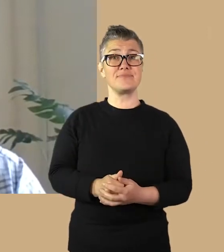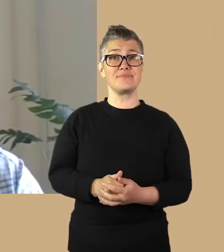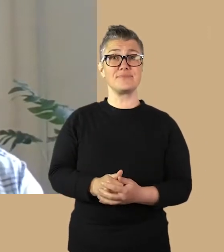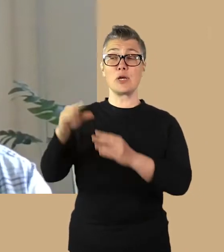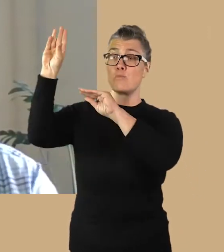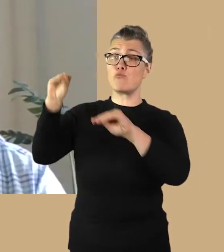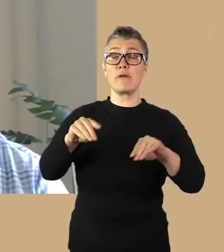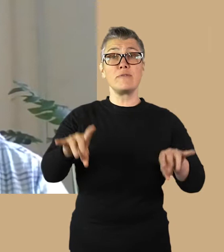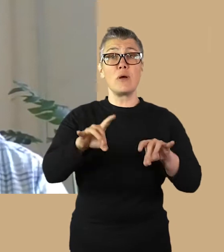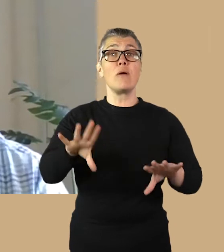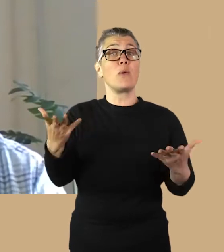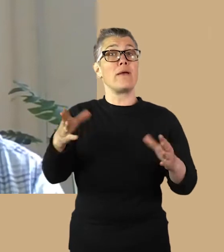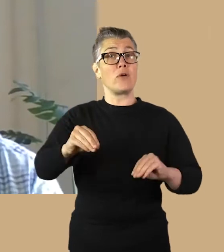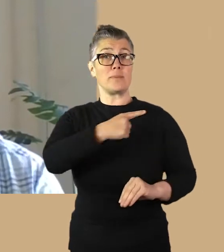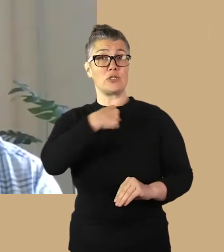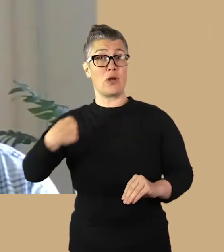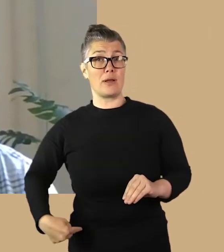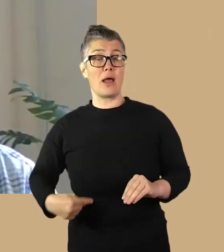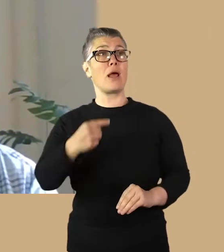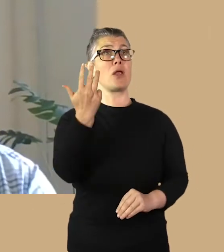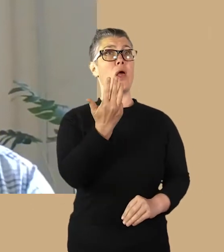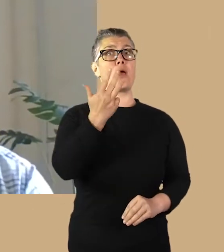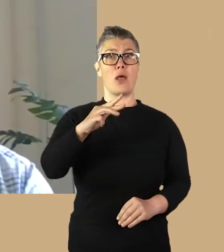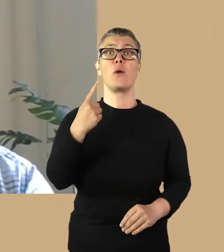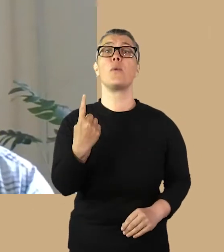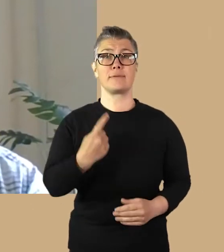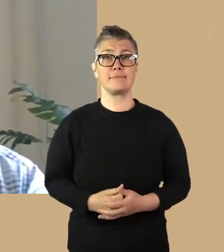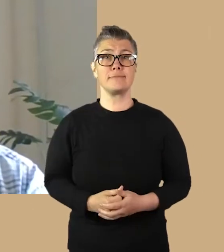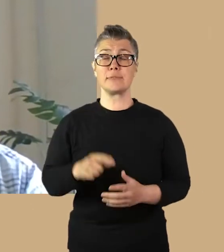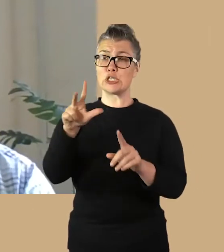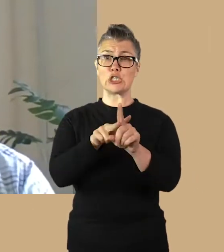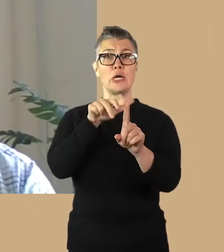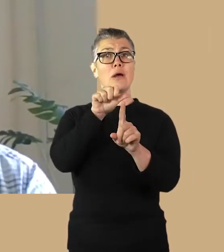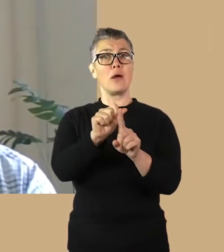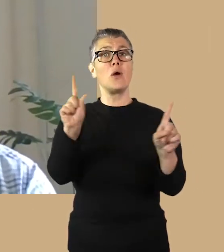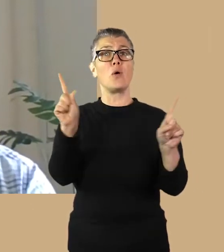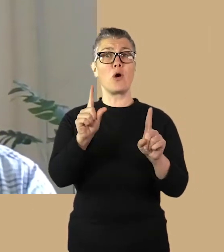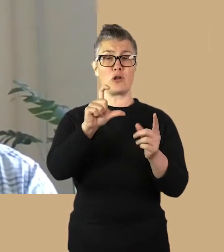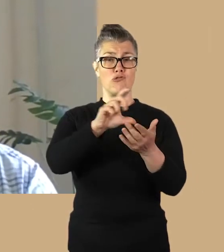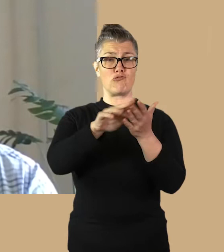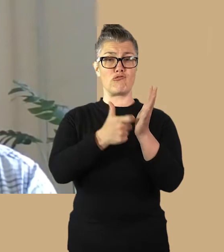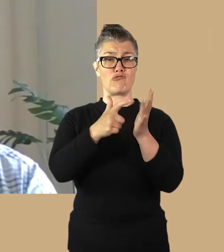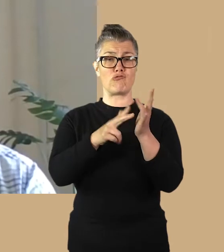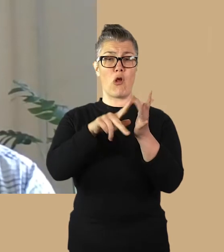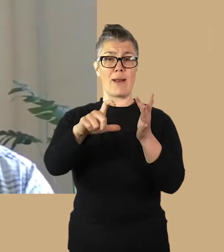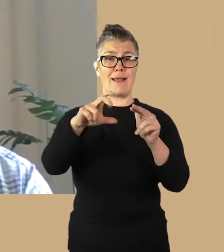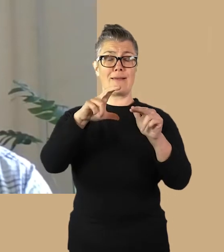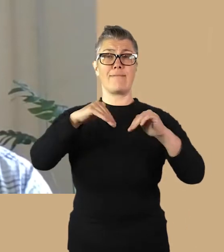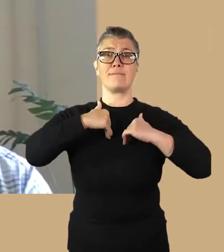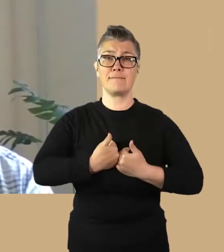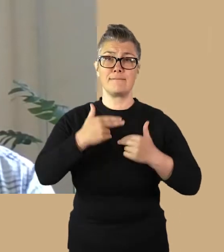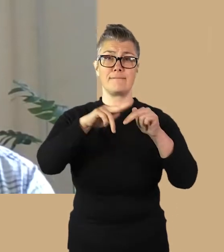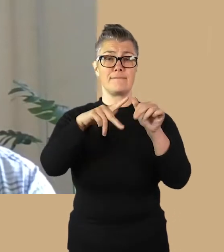introduction first. Miss Ailey immigrated to Australia from China in 1991. She was